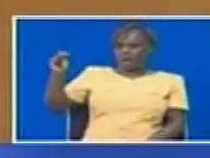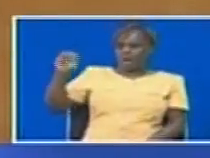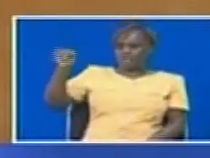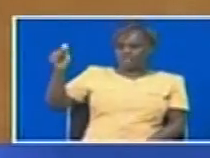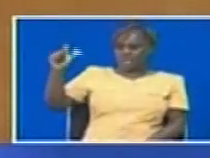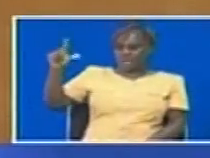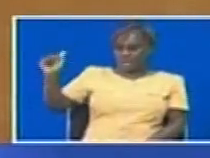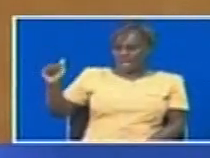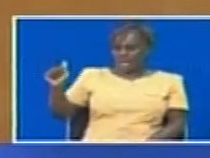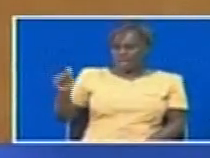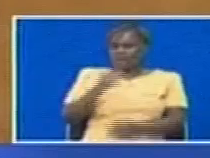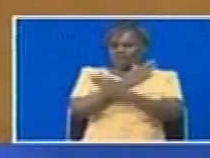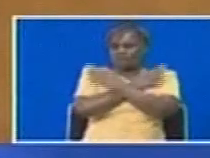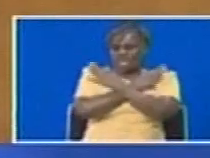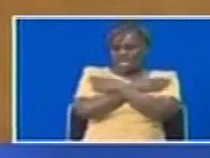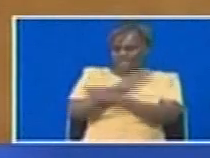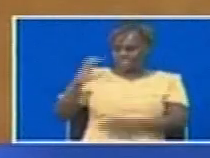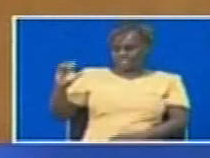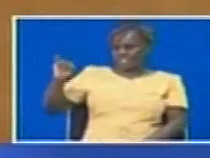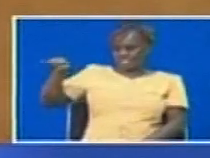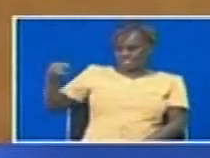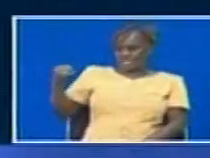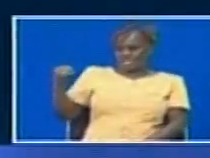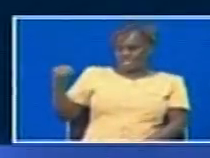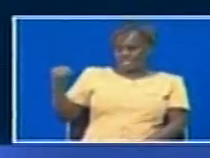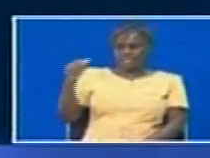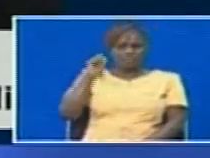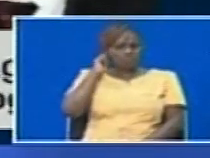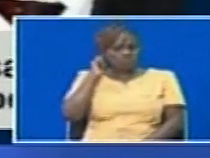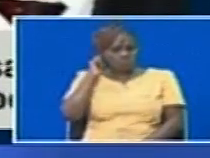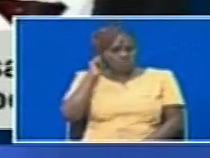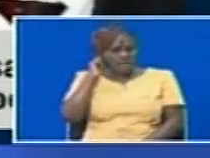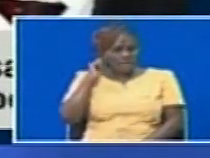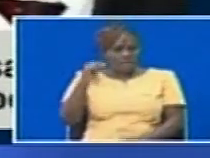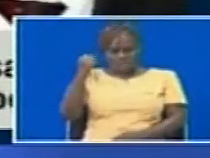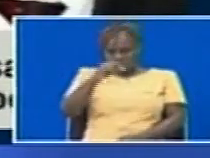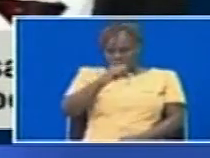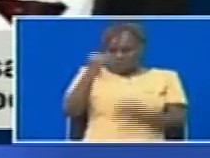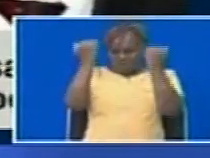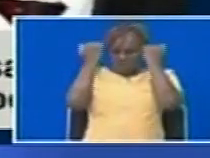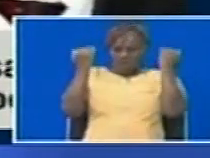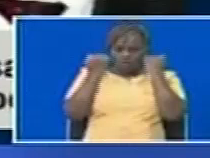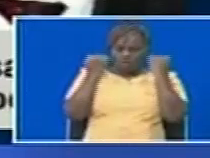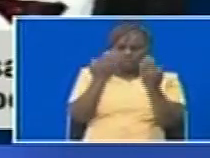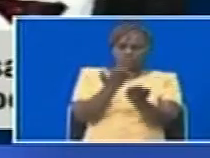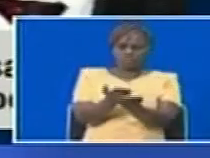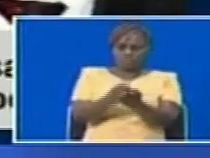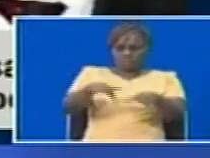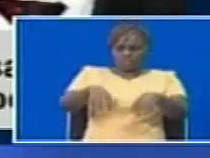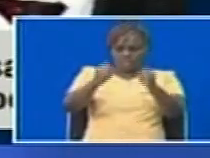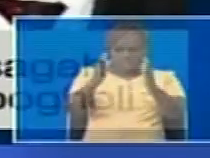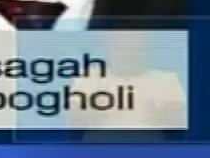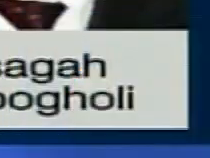close confidant of retired CJ William Mutunga. Court of Appeal Judge David Maranga, who chaired the